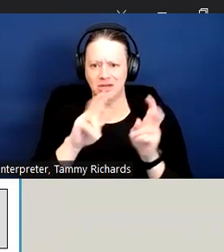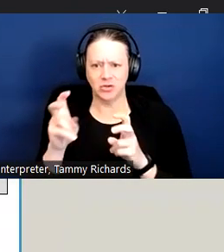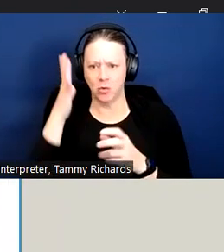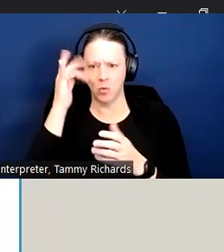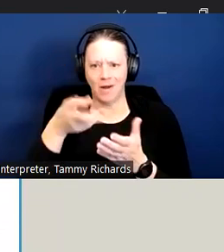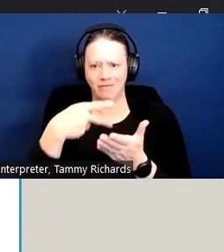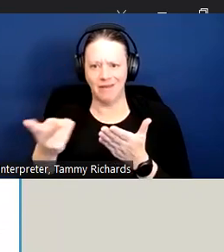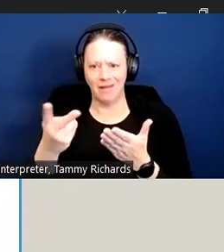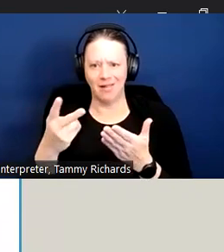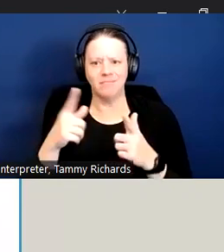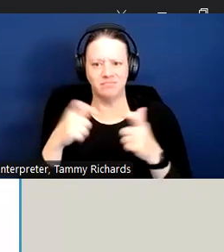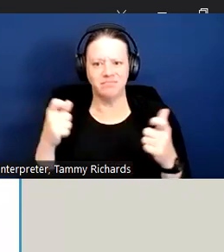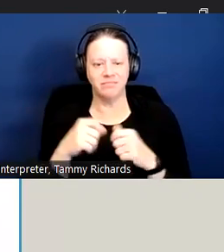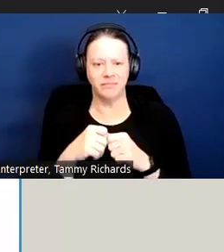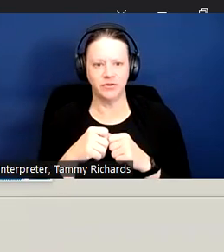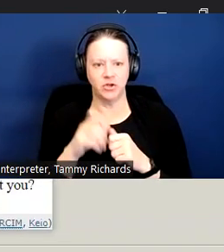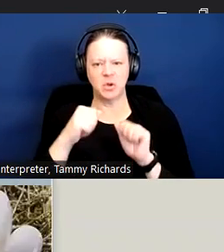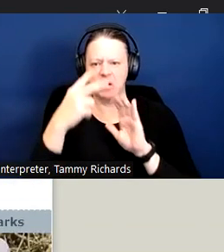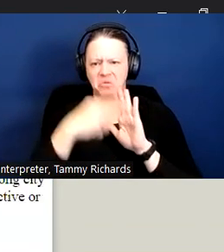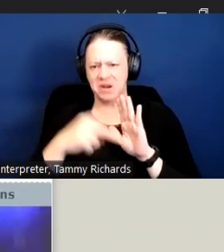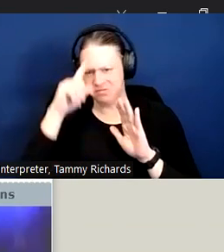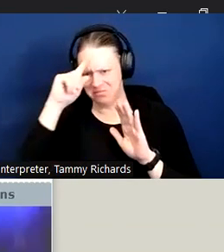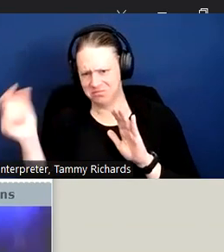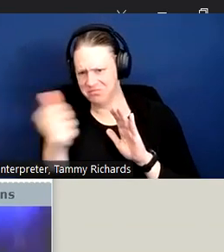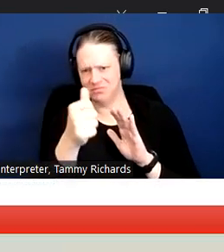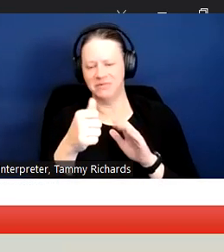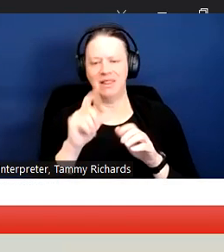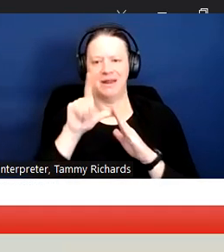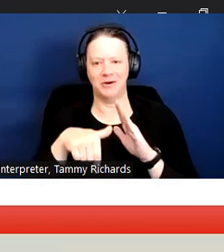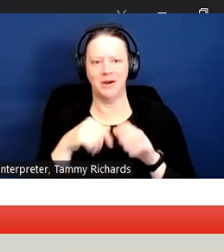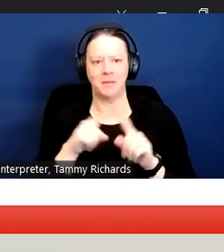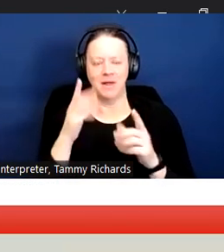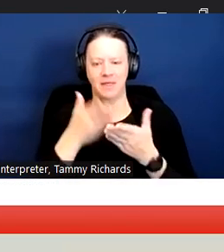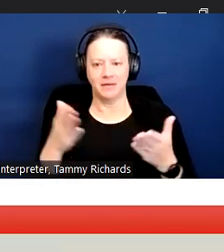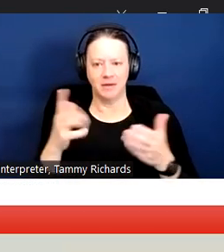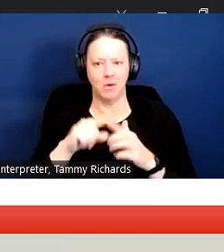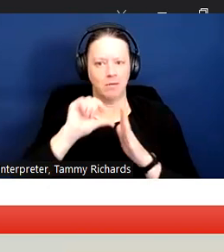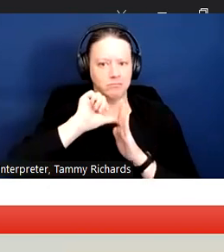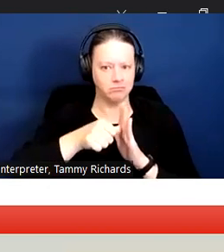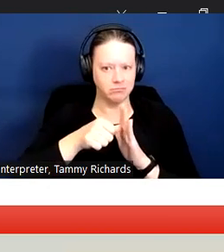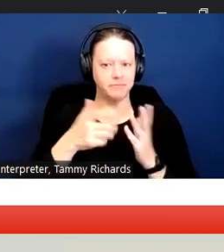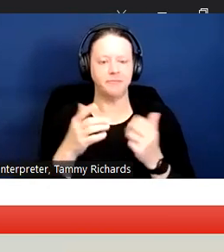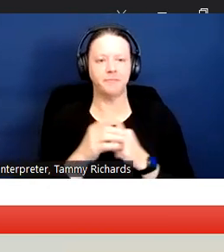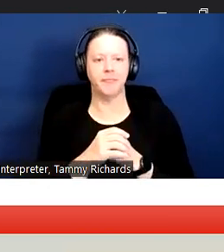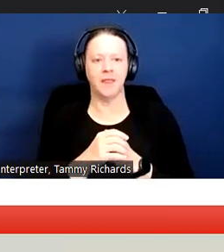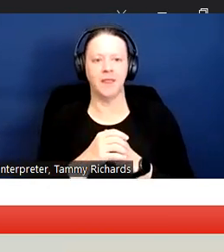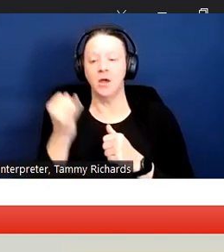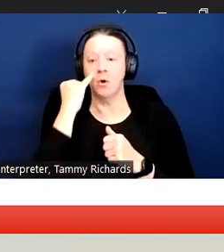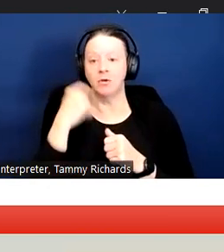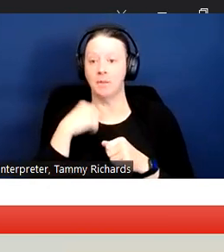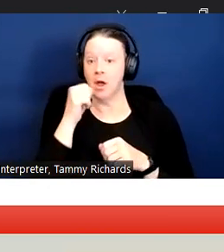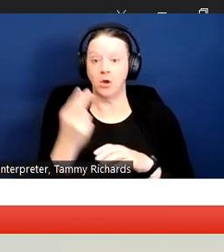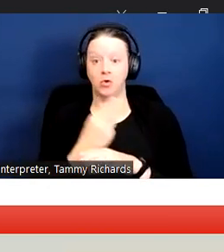kind of thing. So you can read this on your own. Some things I do want to point out. So if I'm not using a